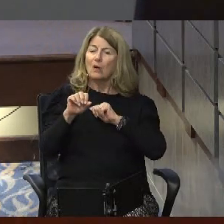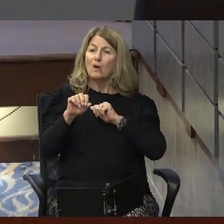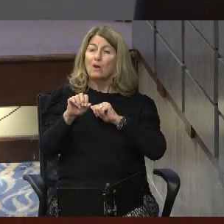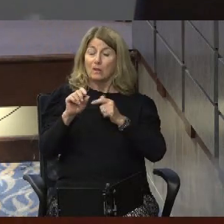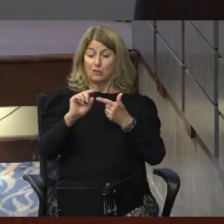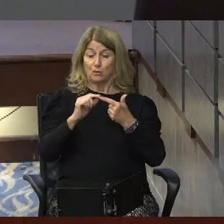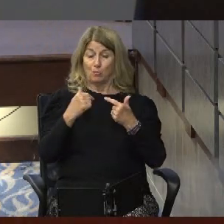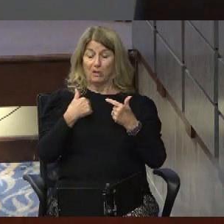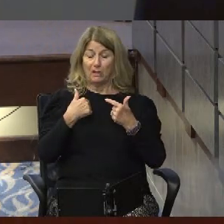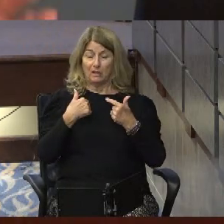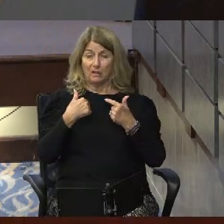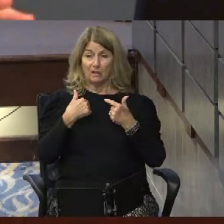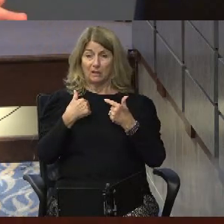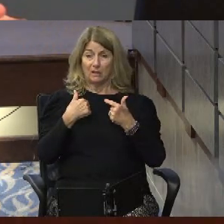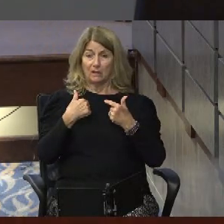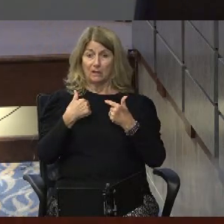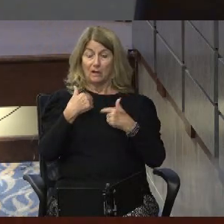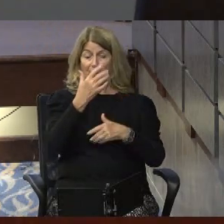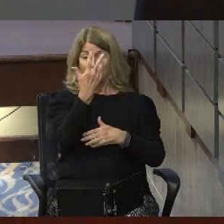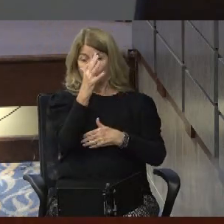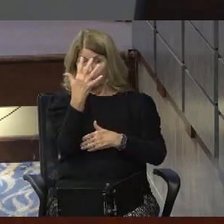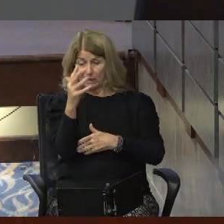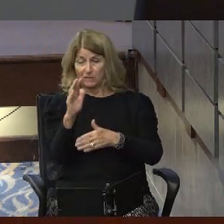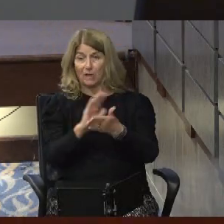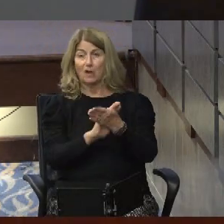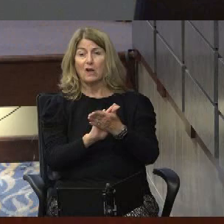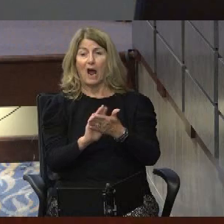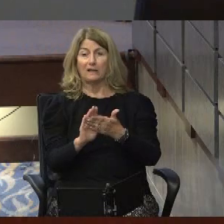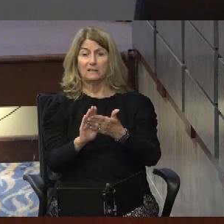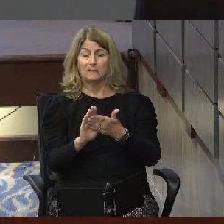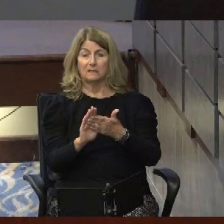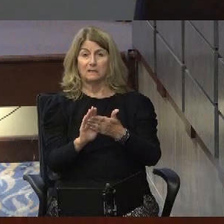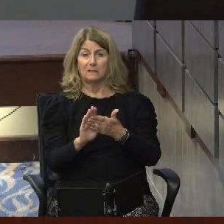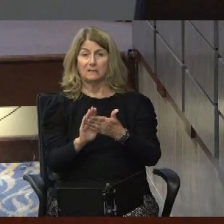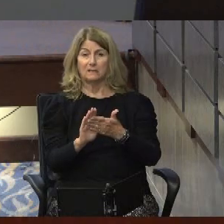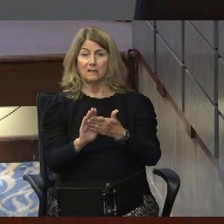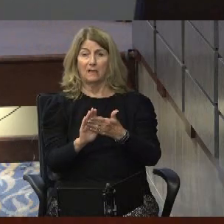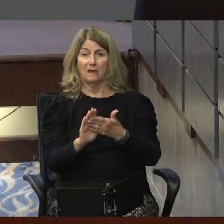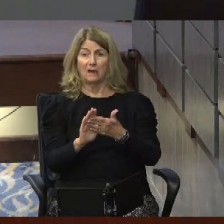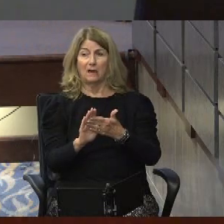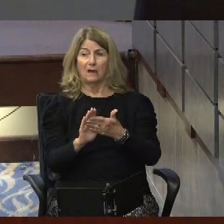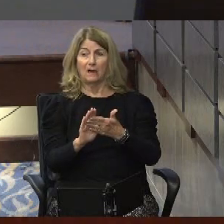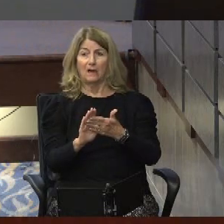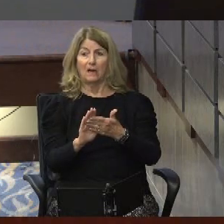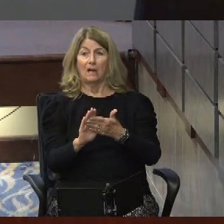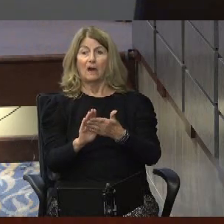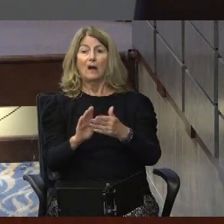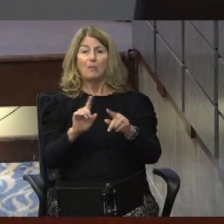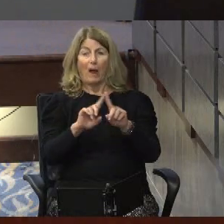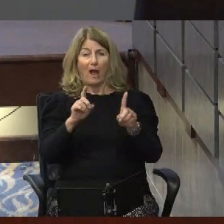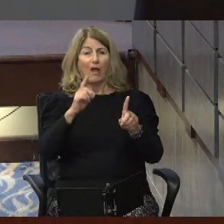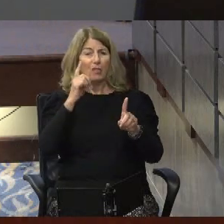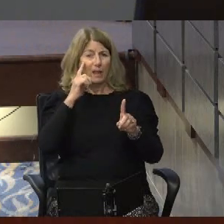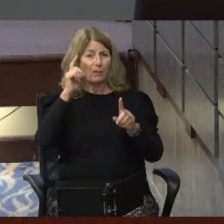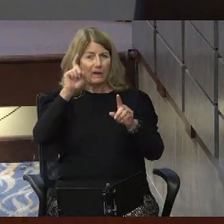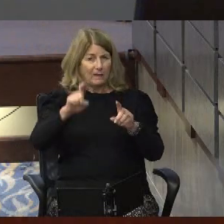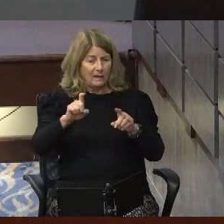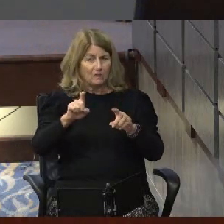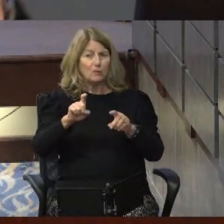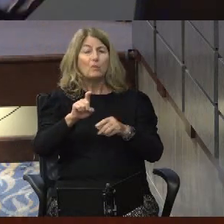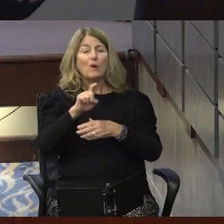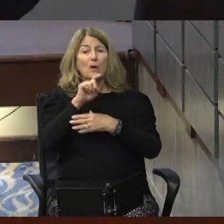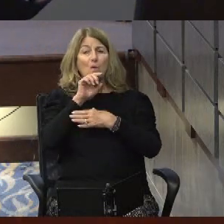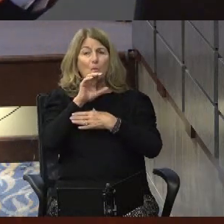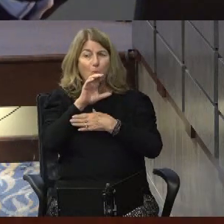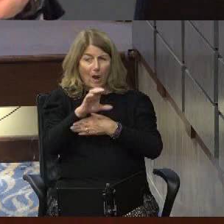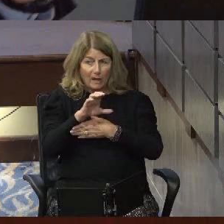me, the trees are nice, but I think we've got to watch the density there. Because I mean, a nice little